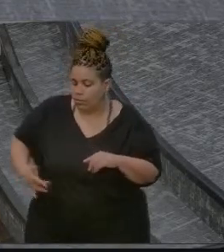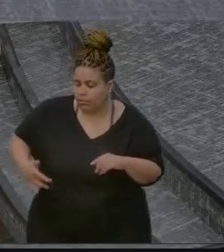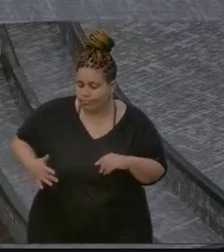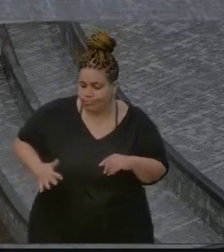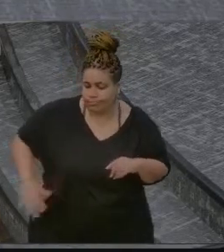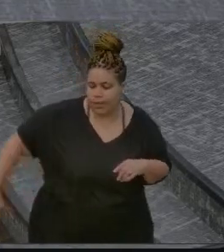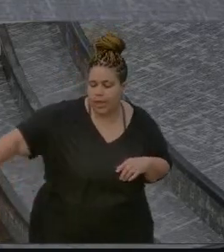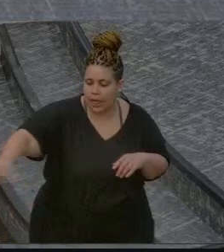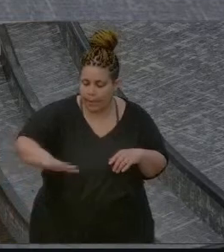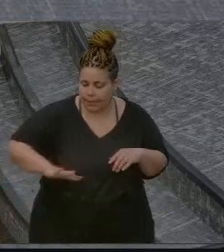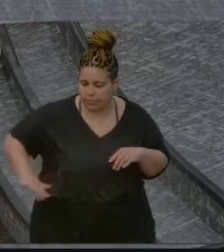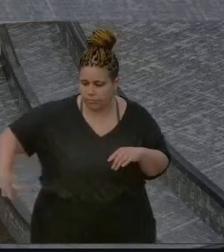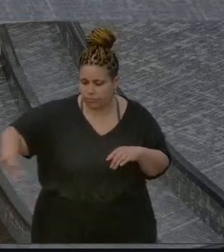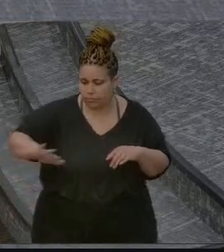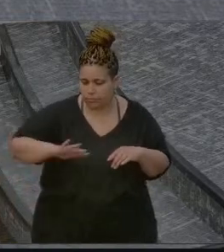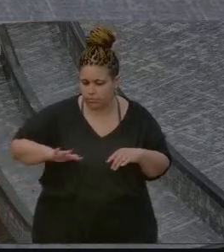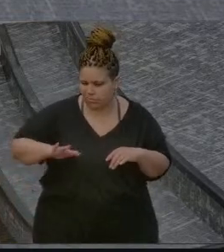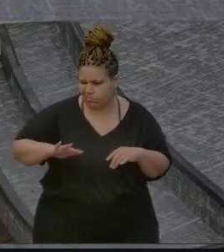looking at